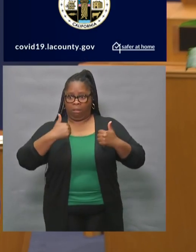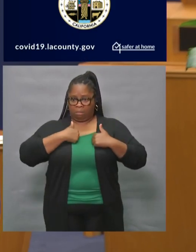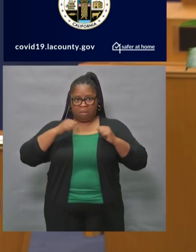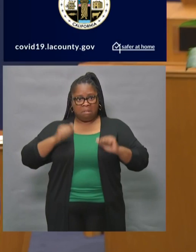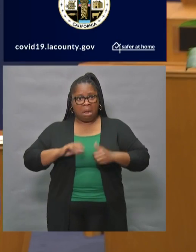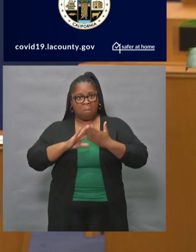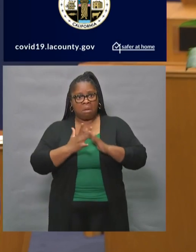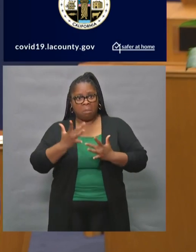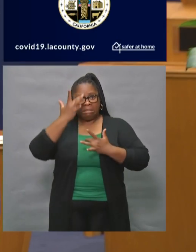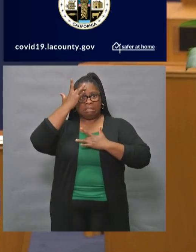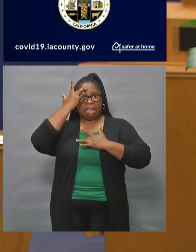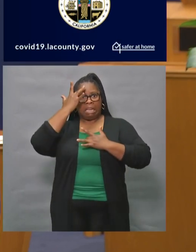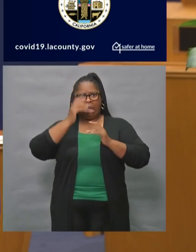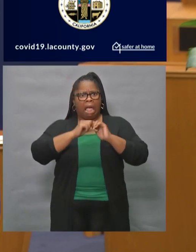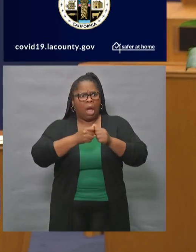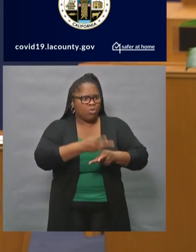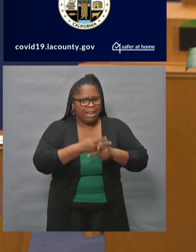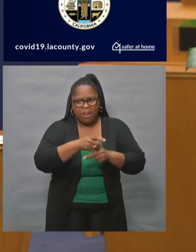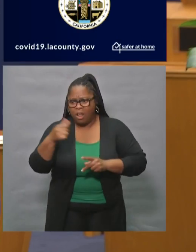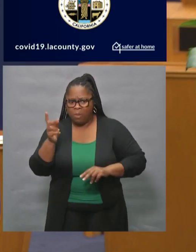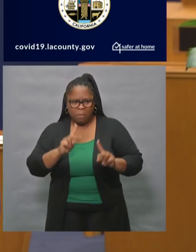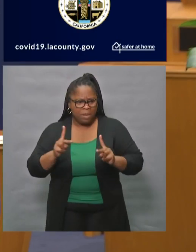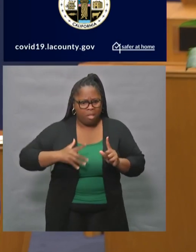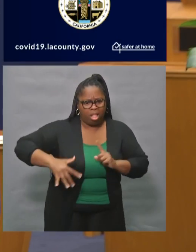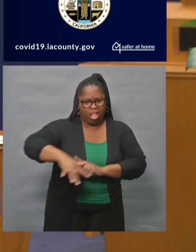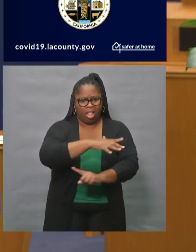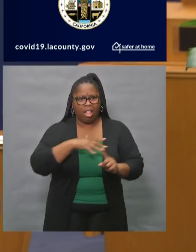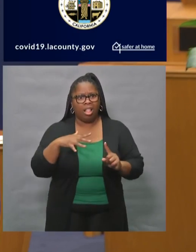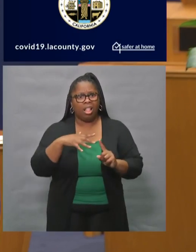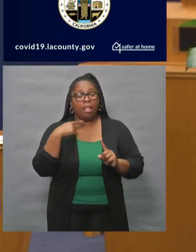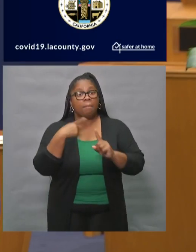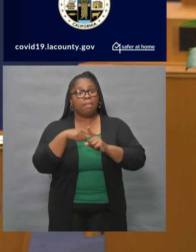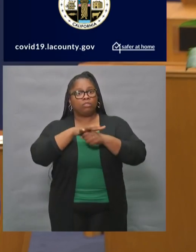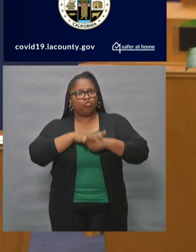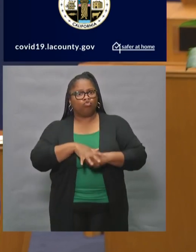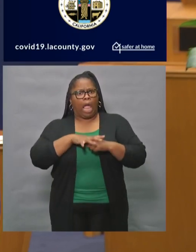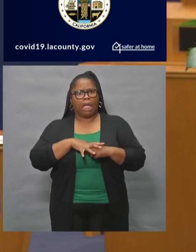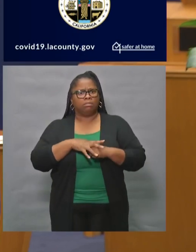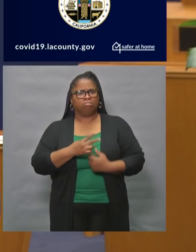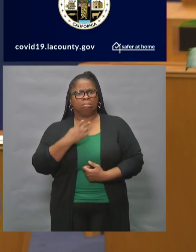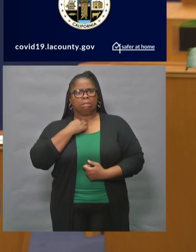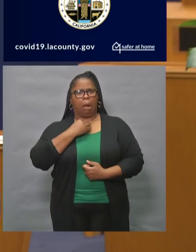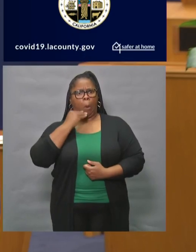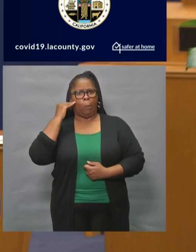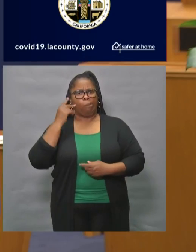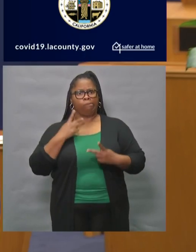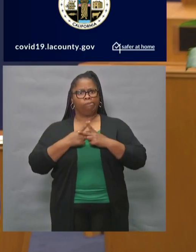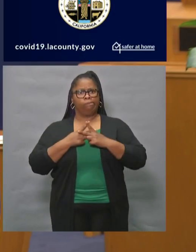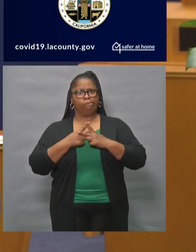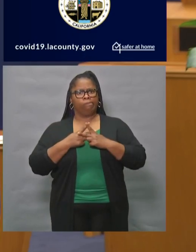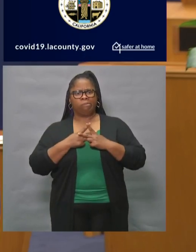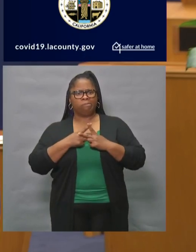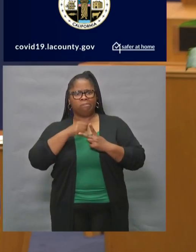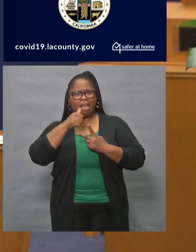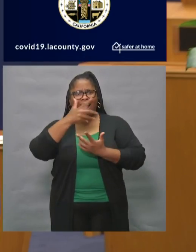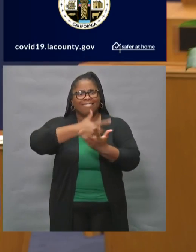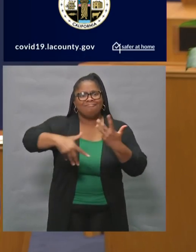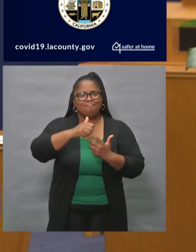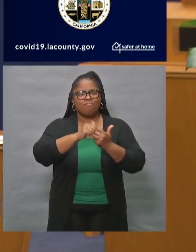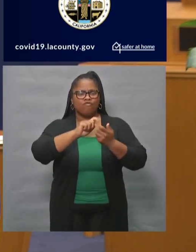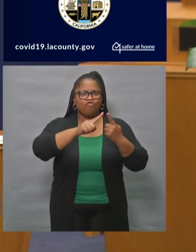concerns about caring for those around us, as well as the stress of being within our homes, outside of our normal social circles,